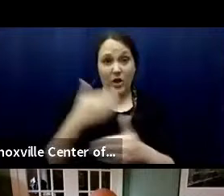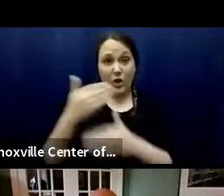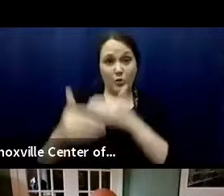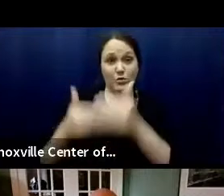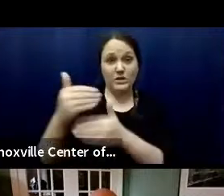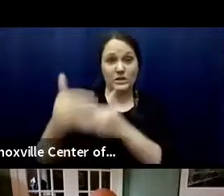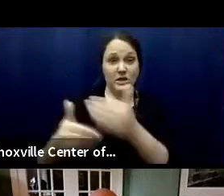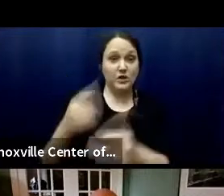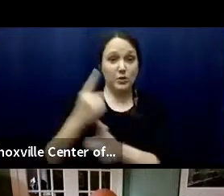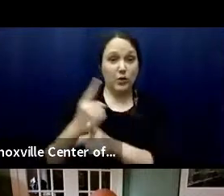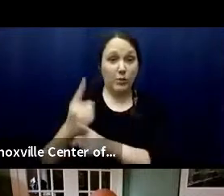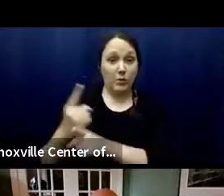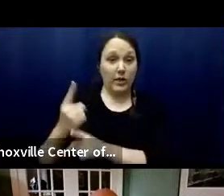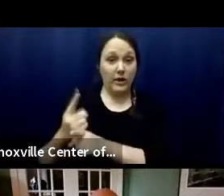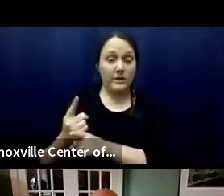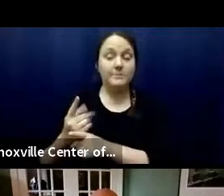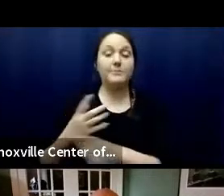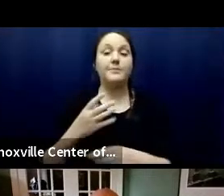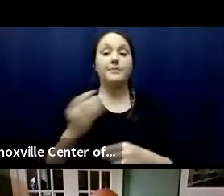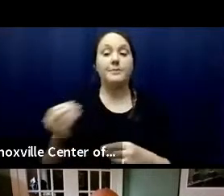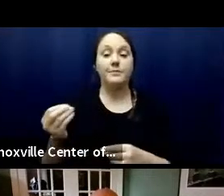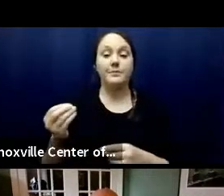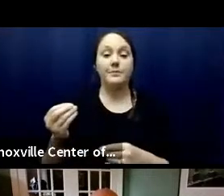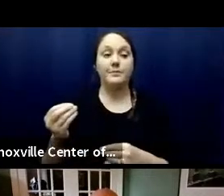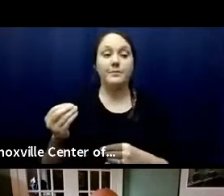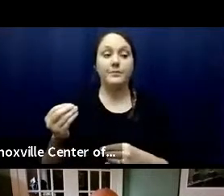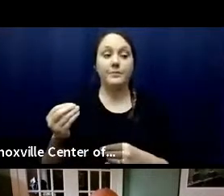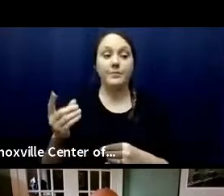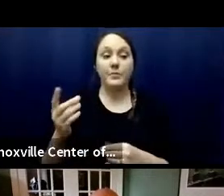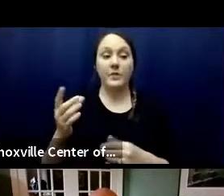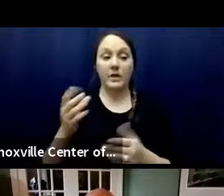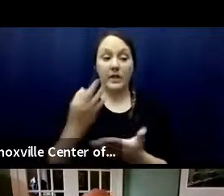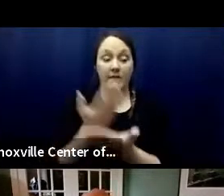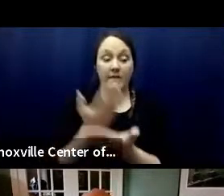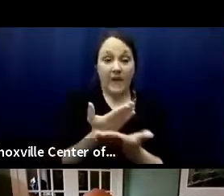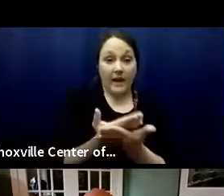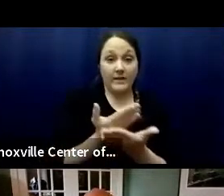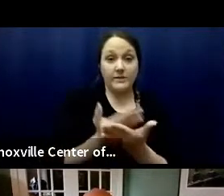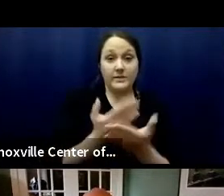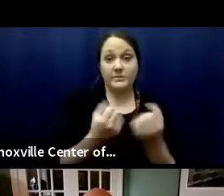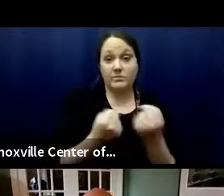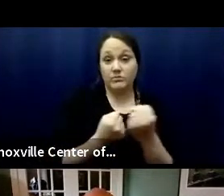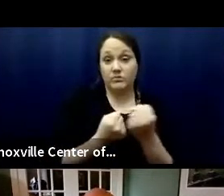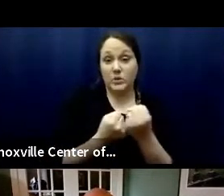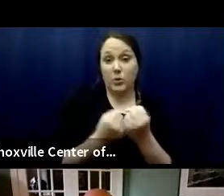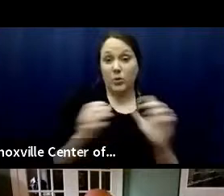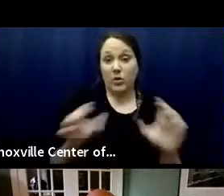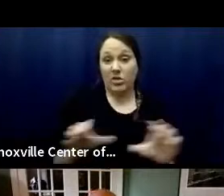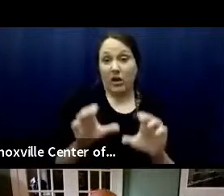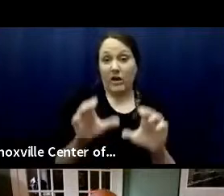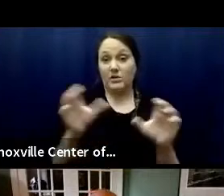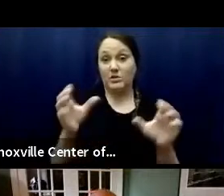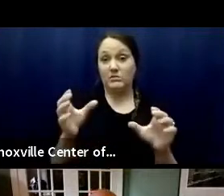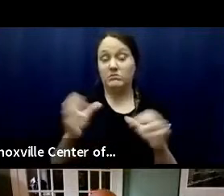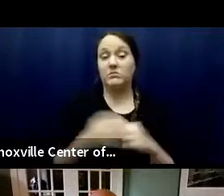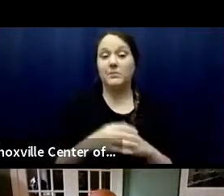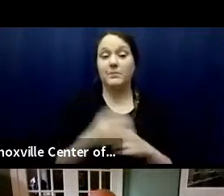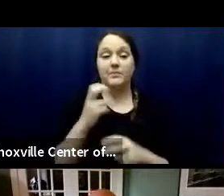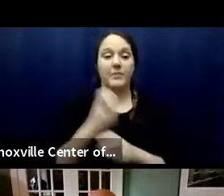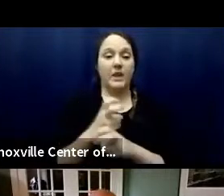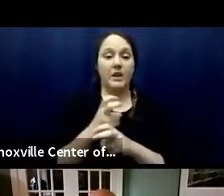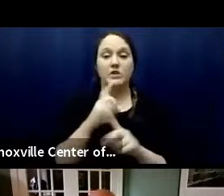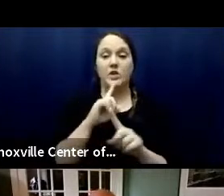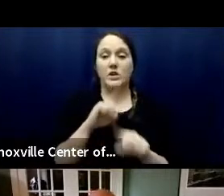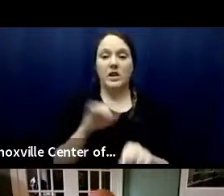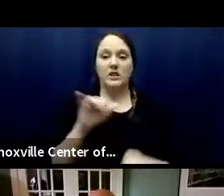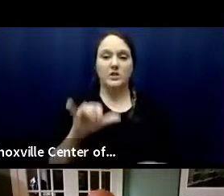they follow procedure properly? And do the facts back the action up? It's hard to